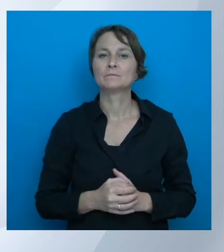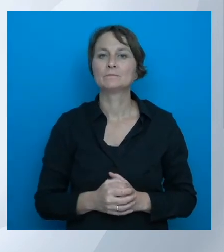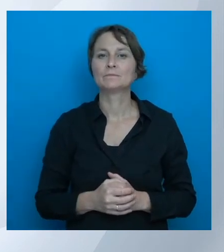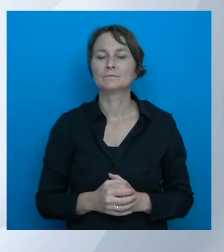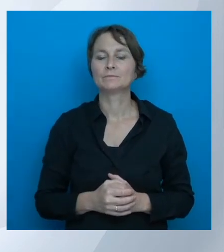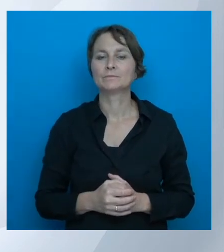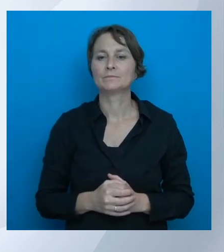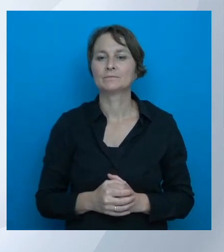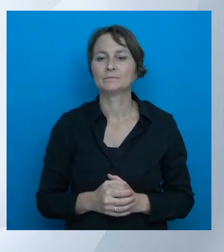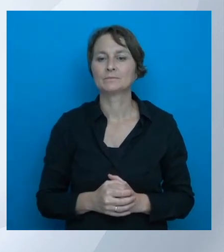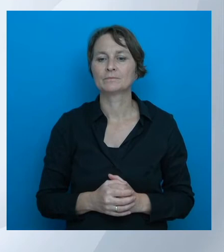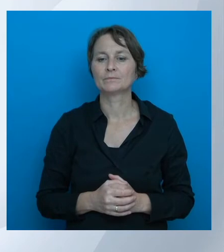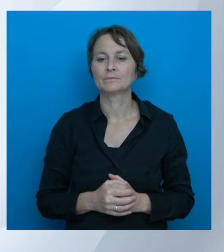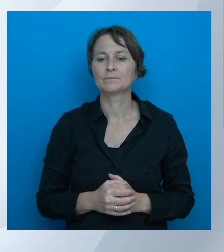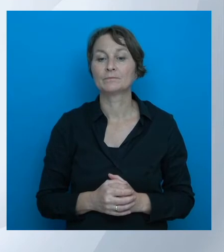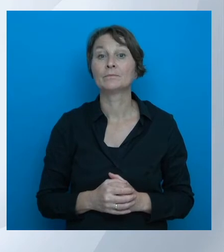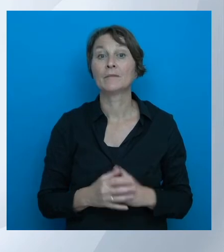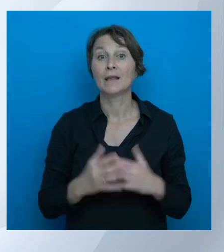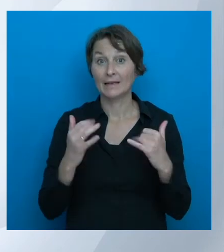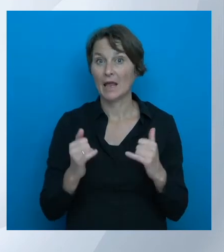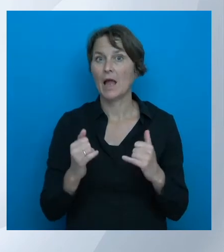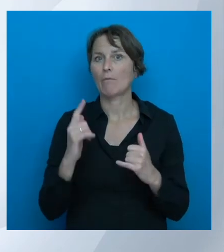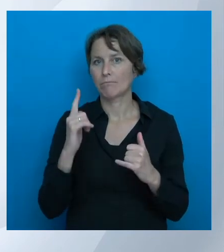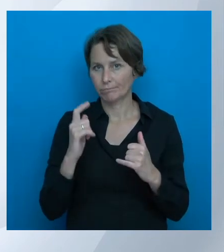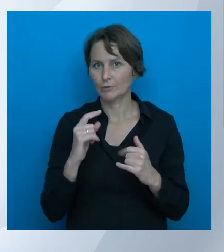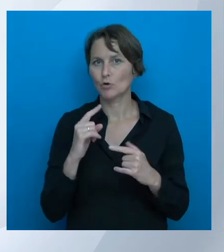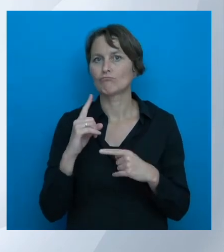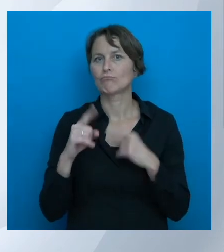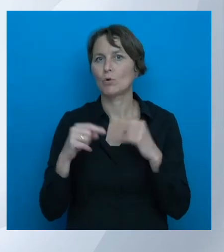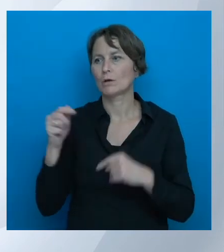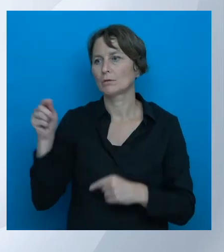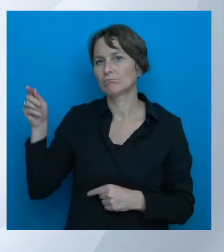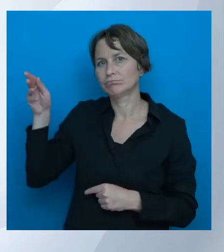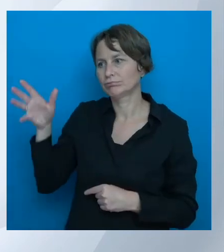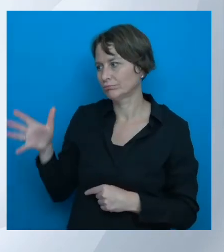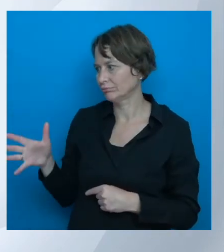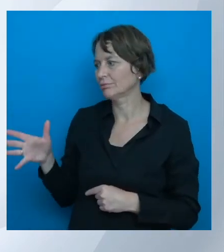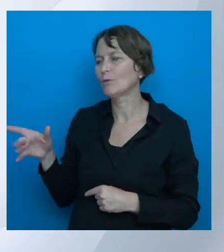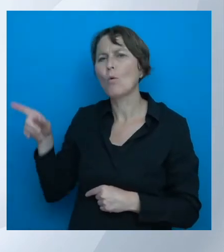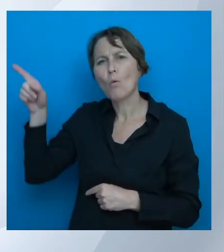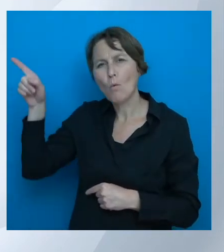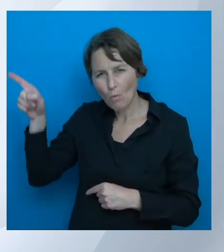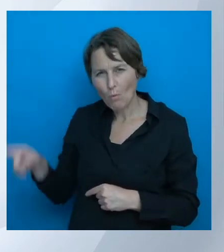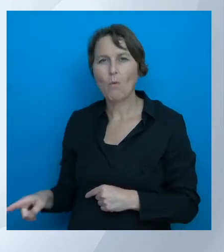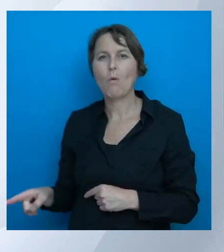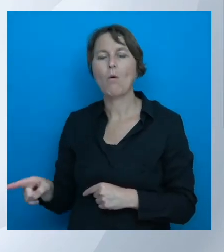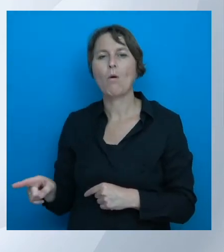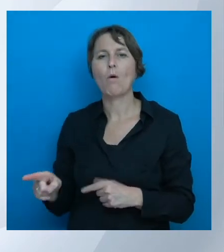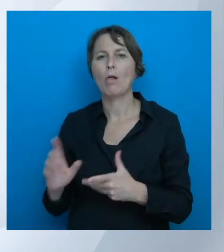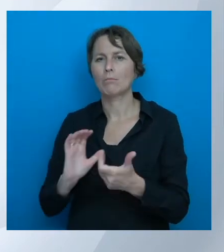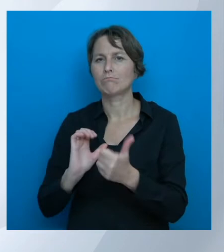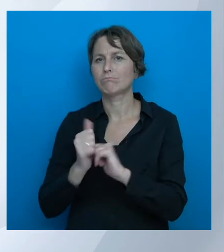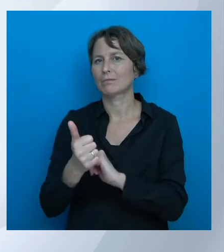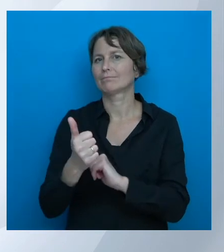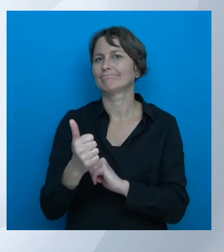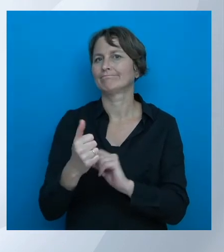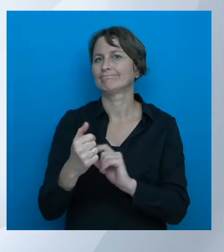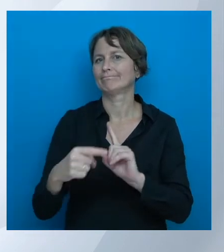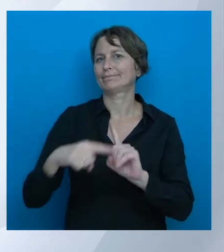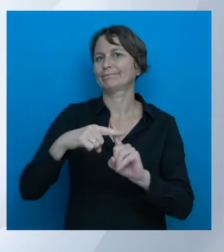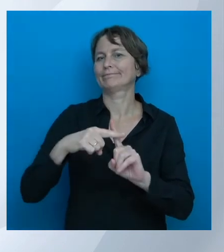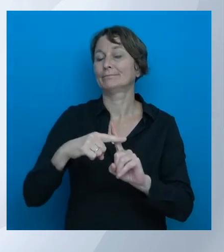and rerun, all the tests will pass. So this is an excellent way to help your development